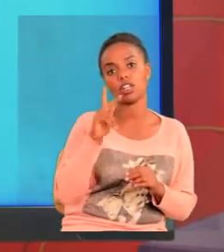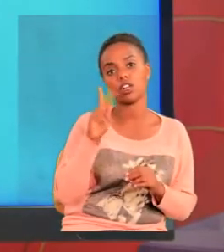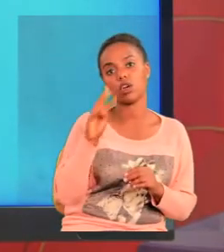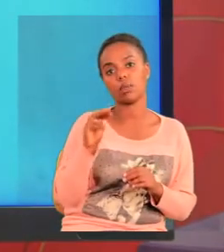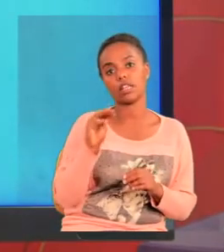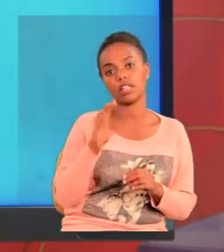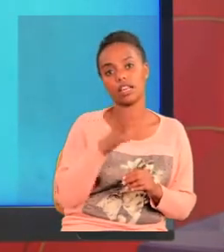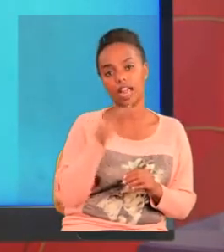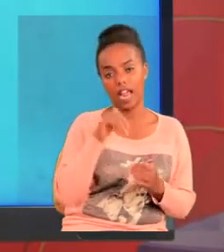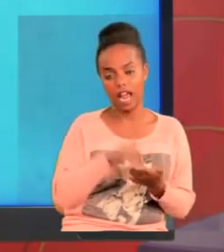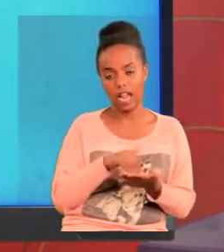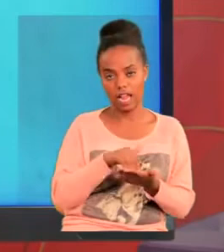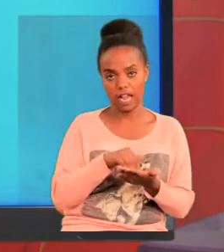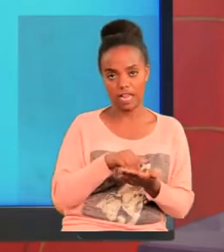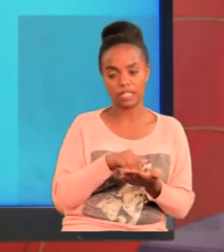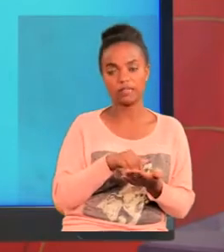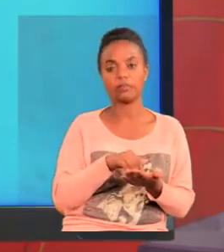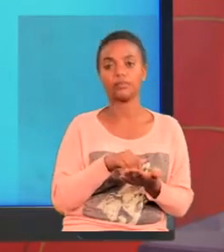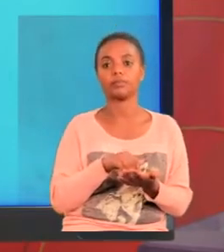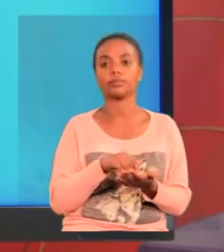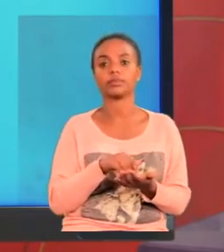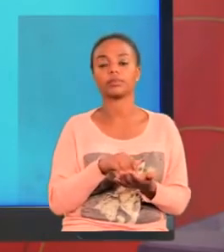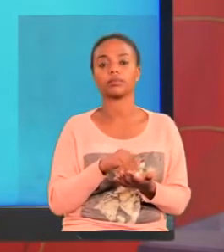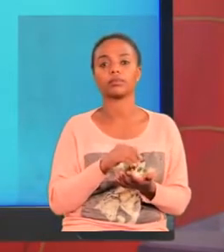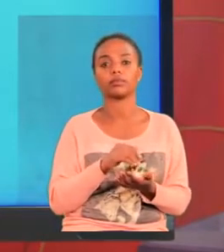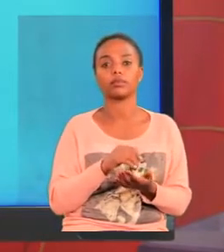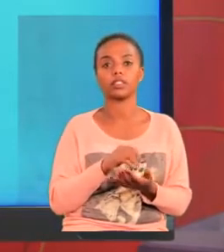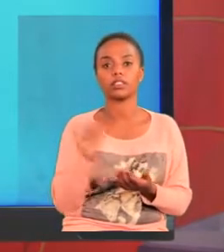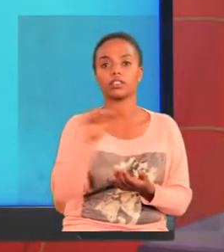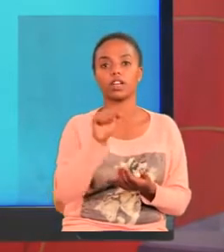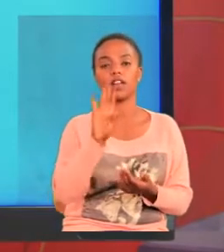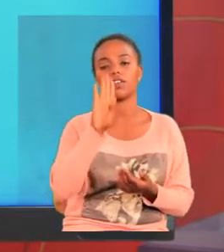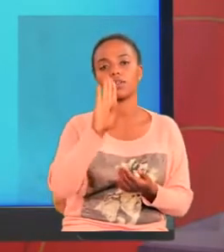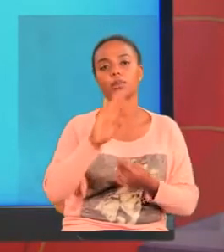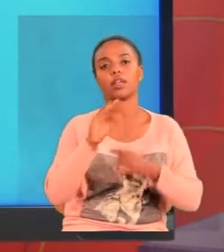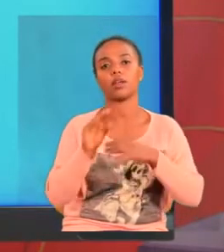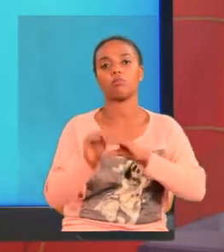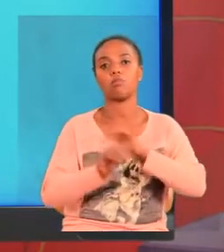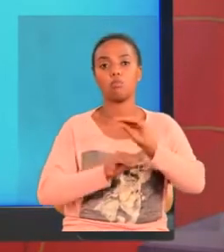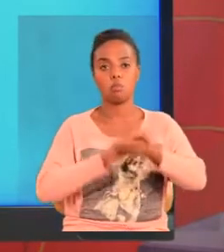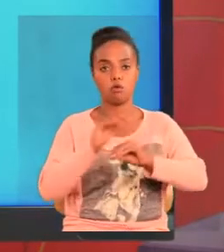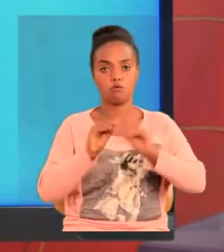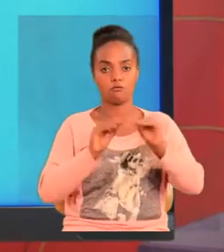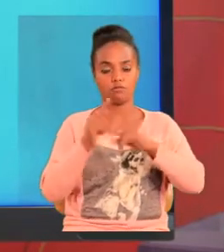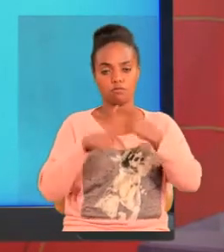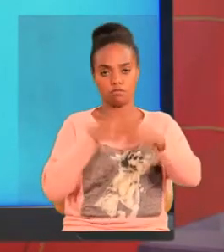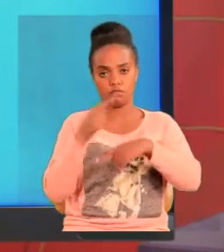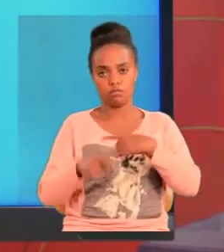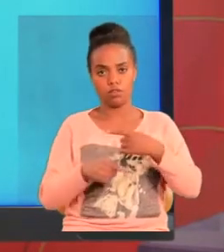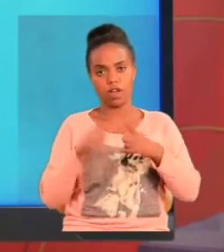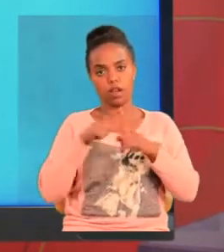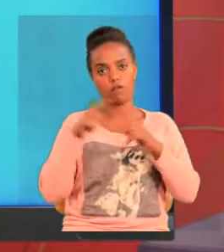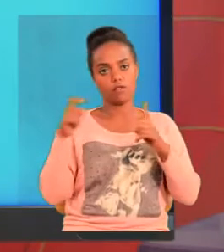And again, driver B moves from